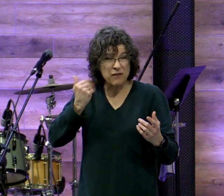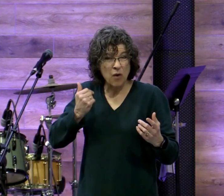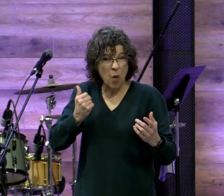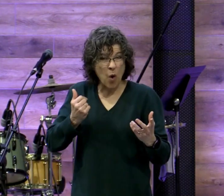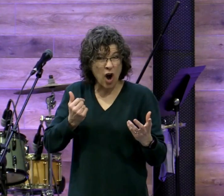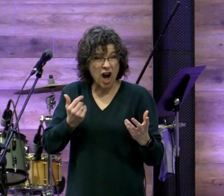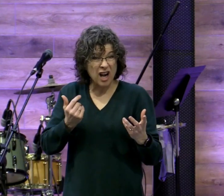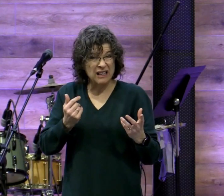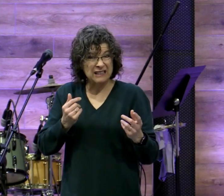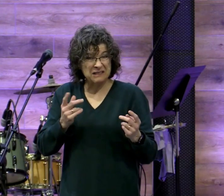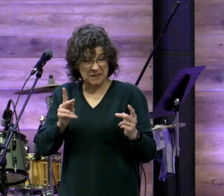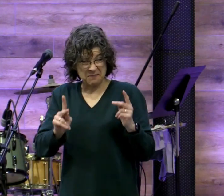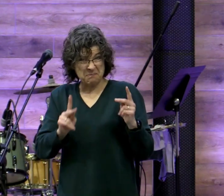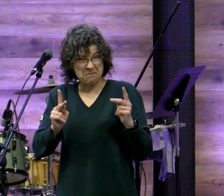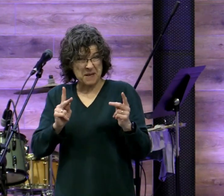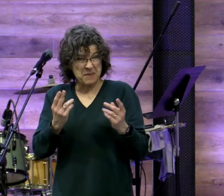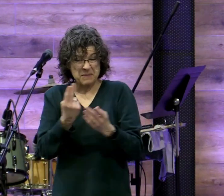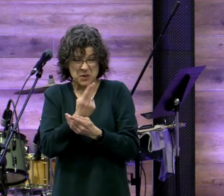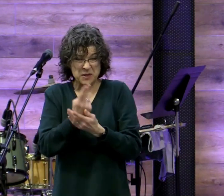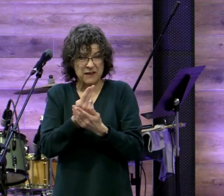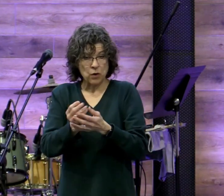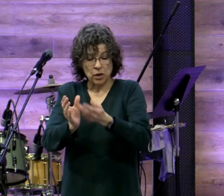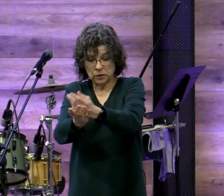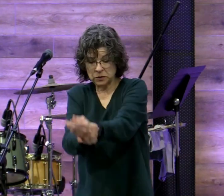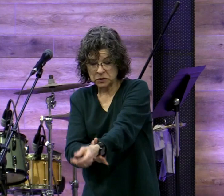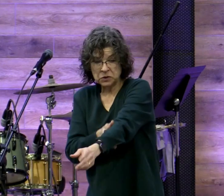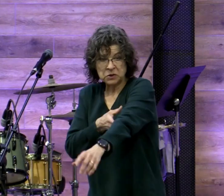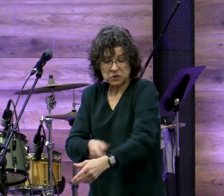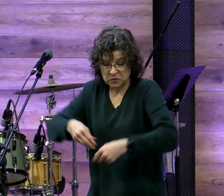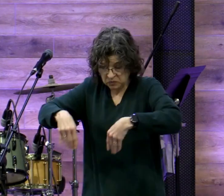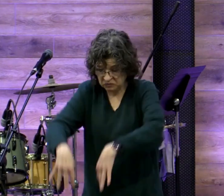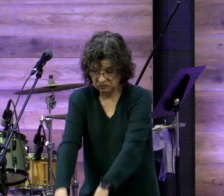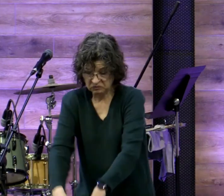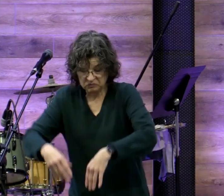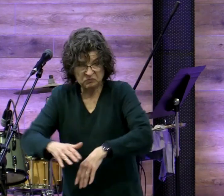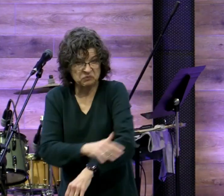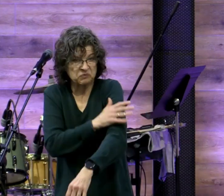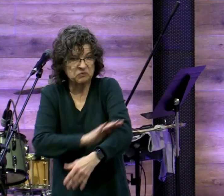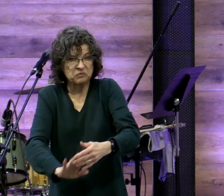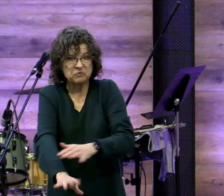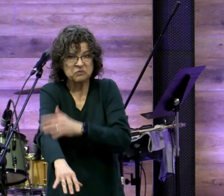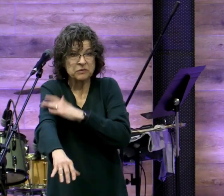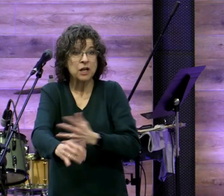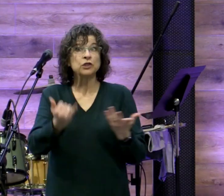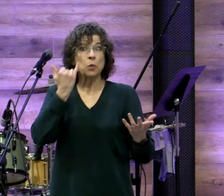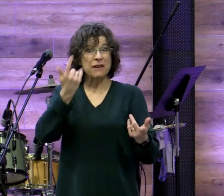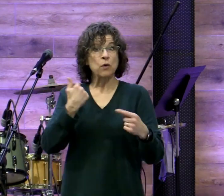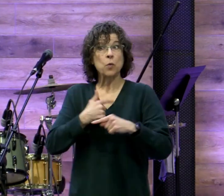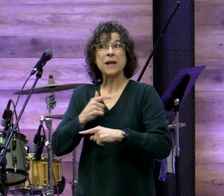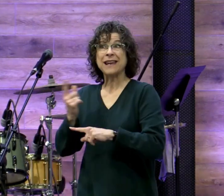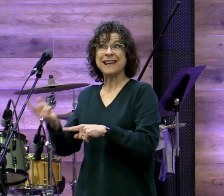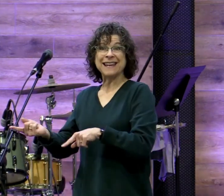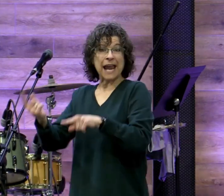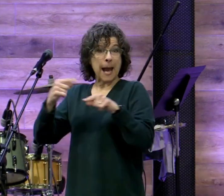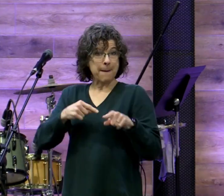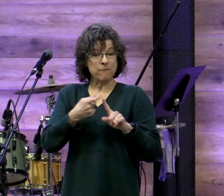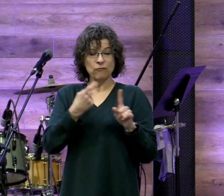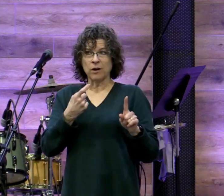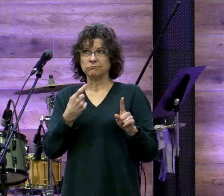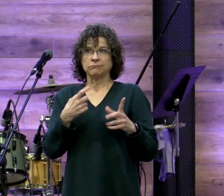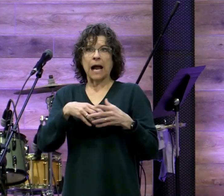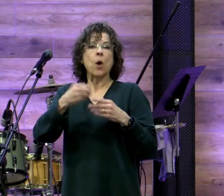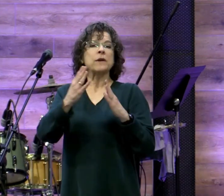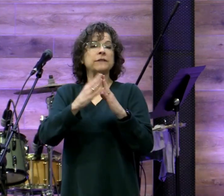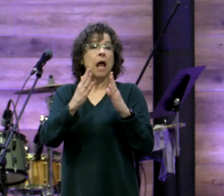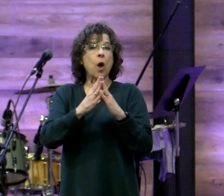point? I mean, this was used for ceremonial washing. Now, if we were to travel from out of town and go to a wedding, we would probably check into our hotel or